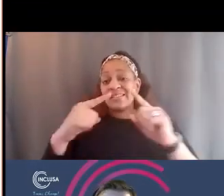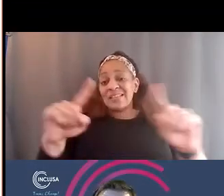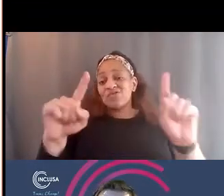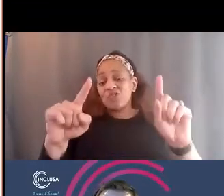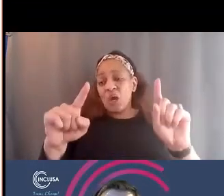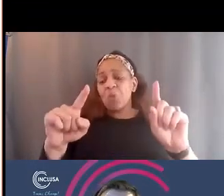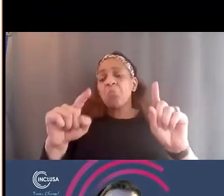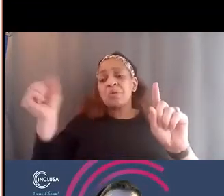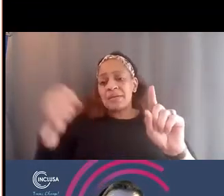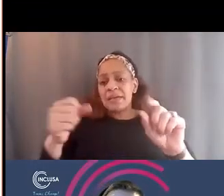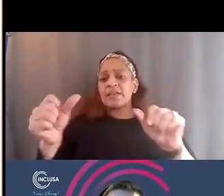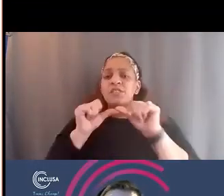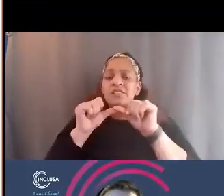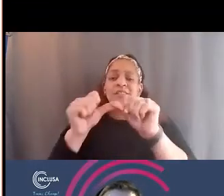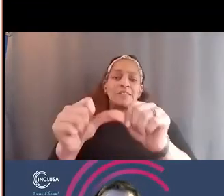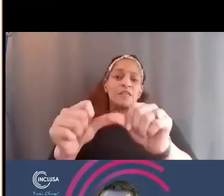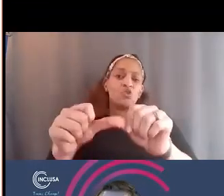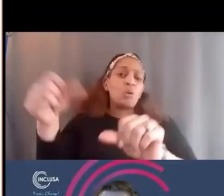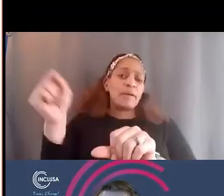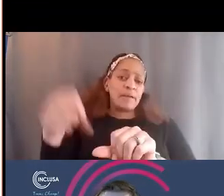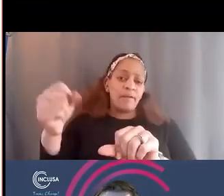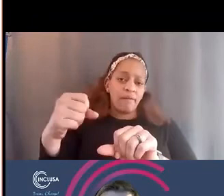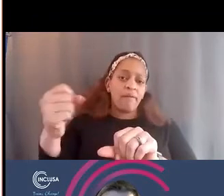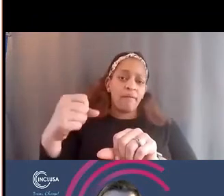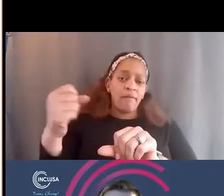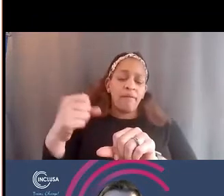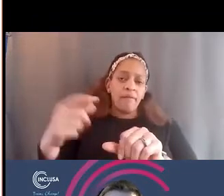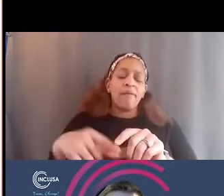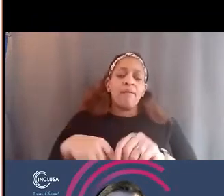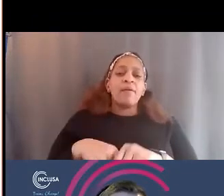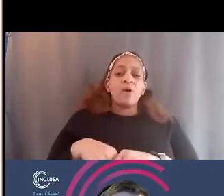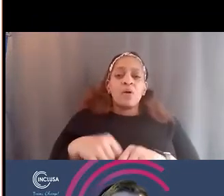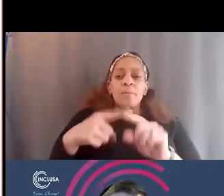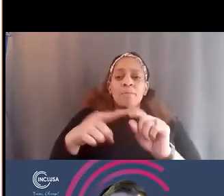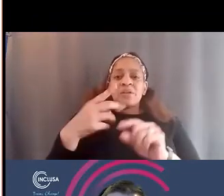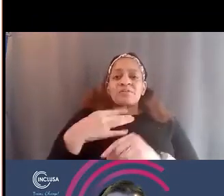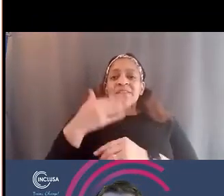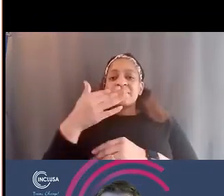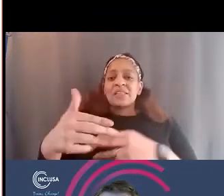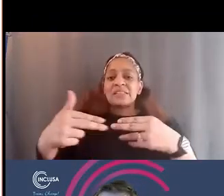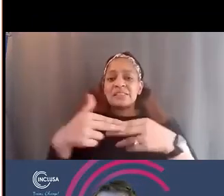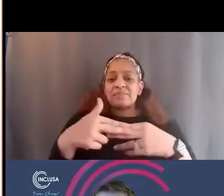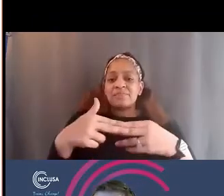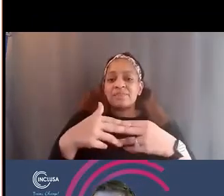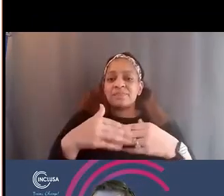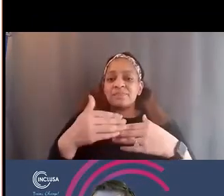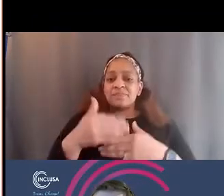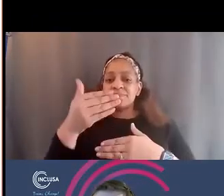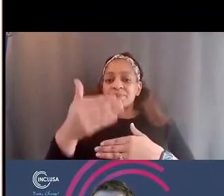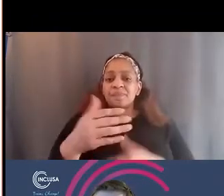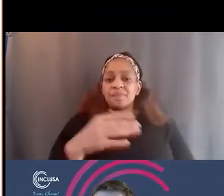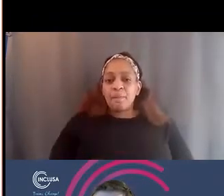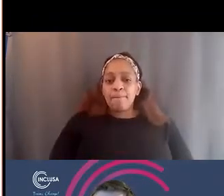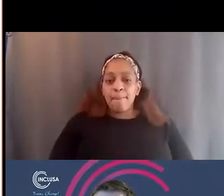with that. Some additional outcomes that we're seeing, if you can go to the next slide.